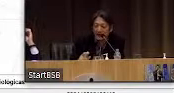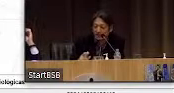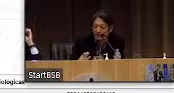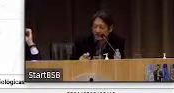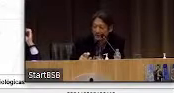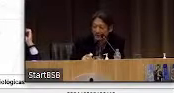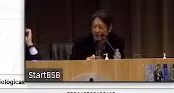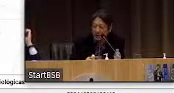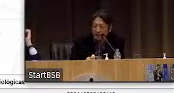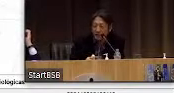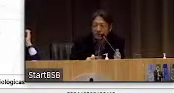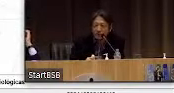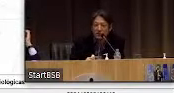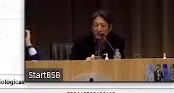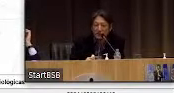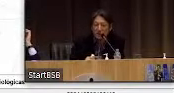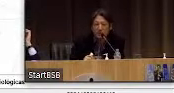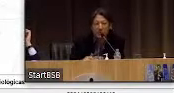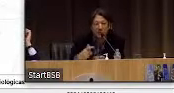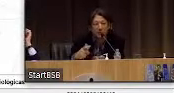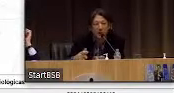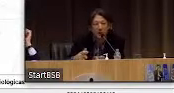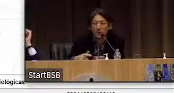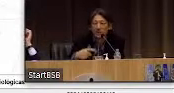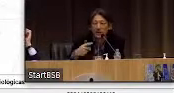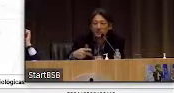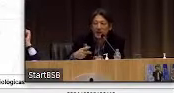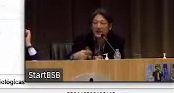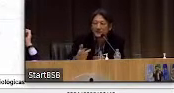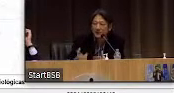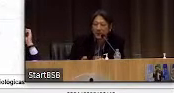identified if this hot, where we have the